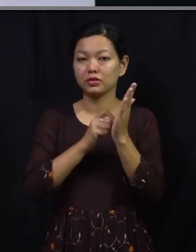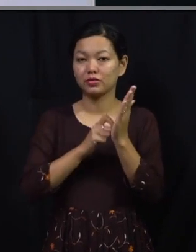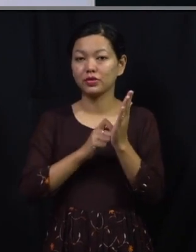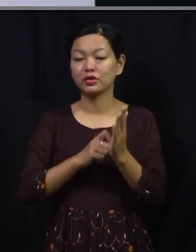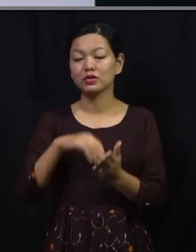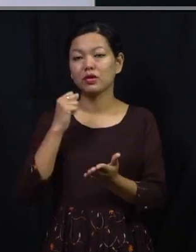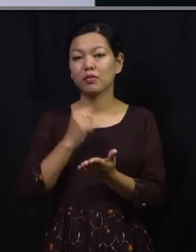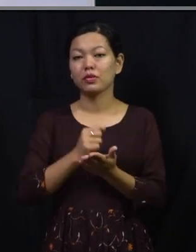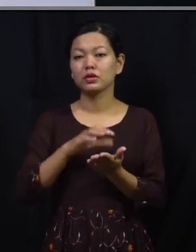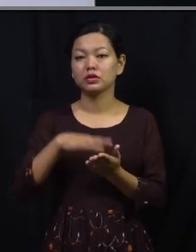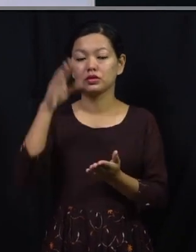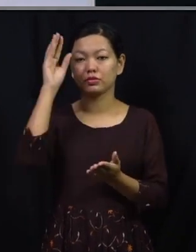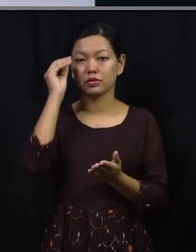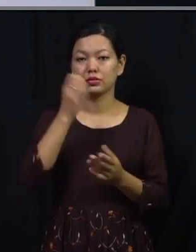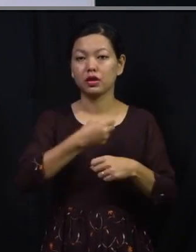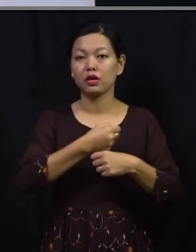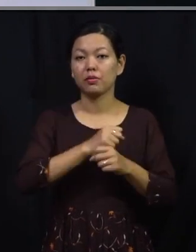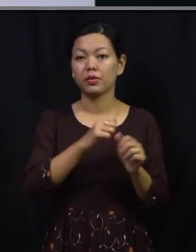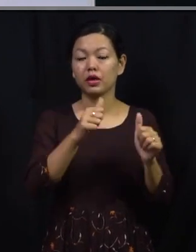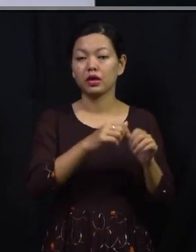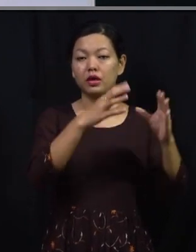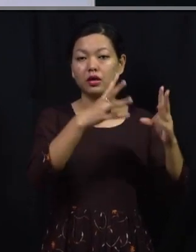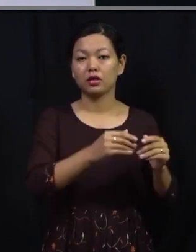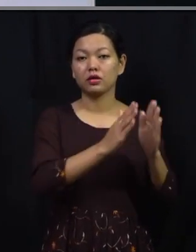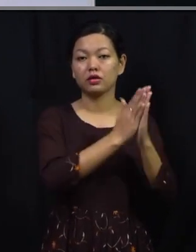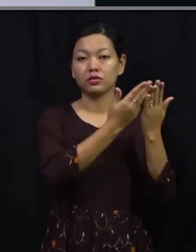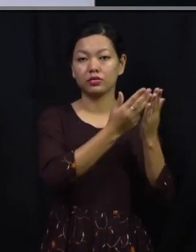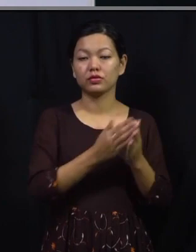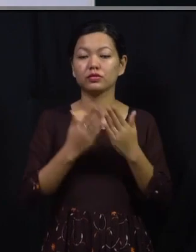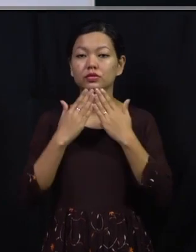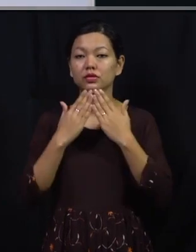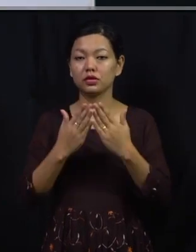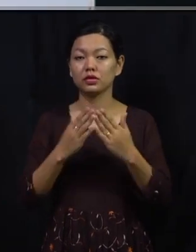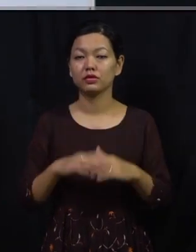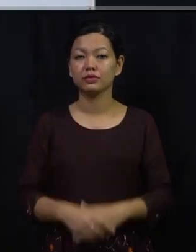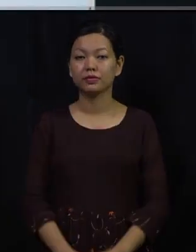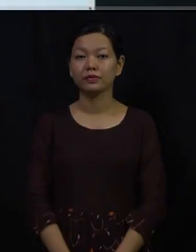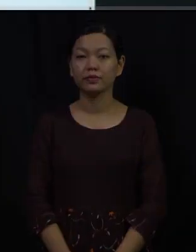an accountant to maintain the books of account, we need to follow these steps. Thank you.